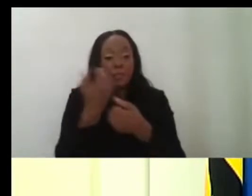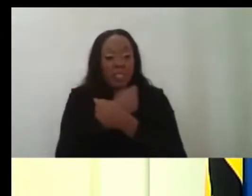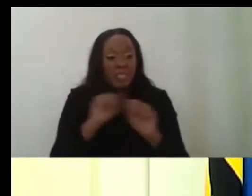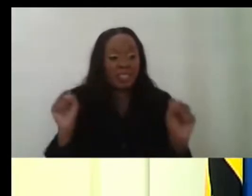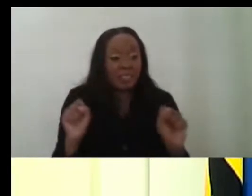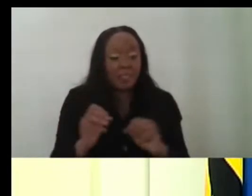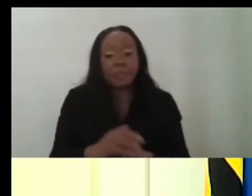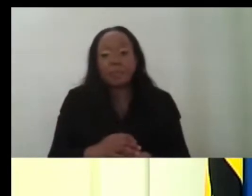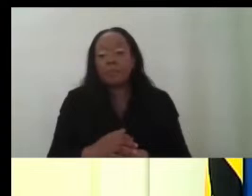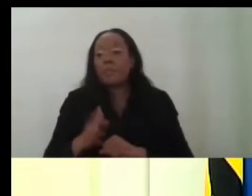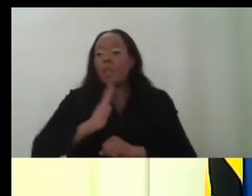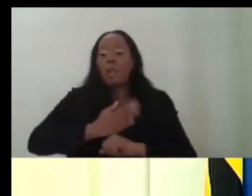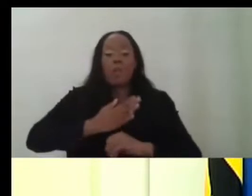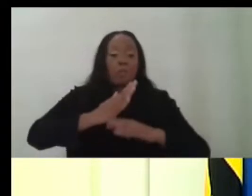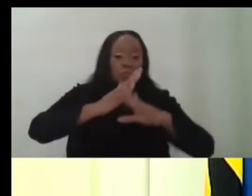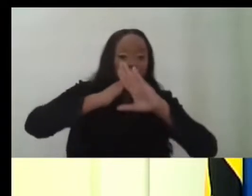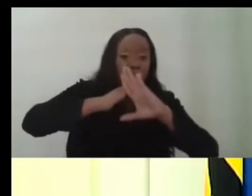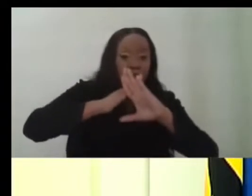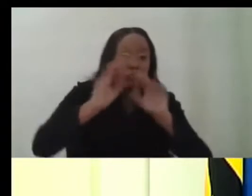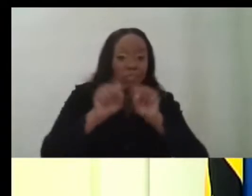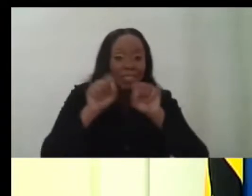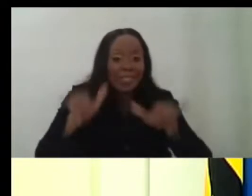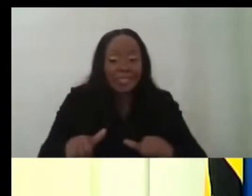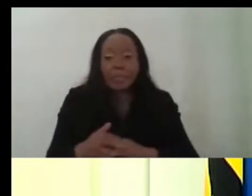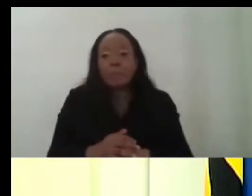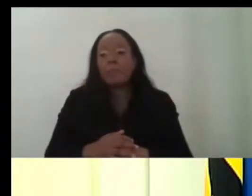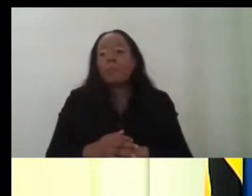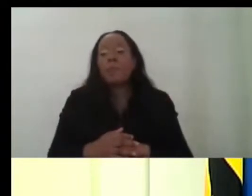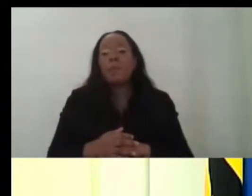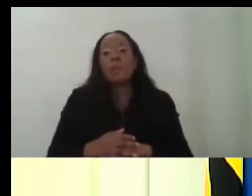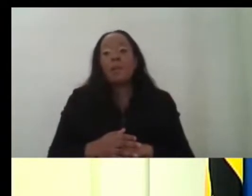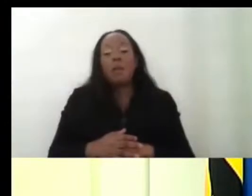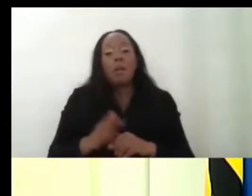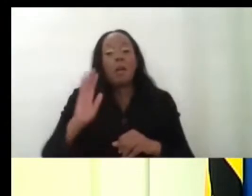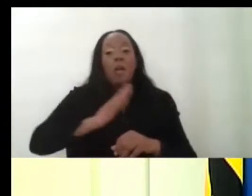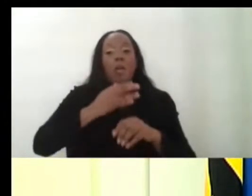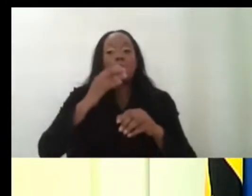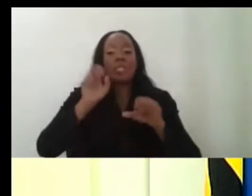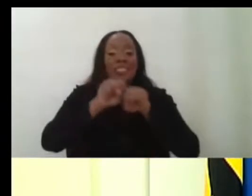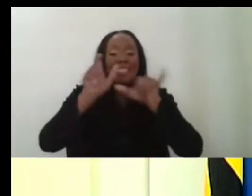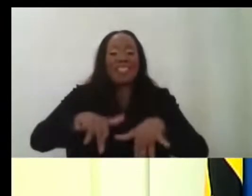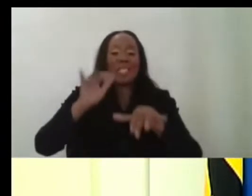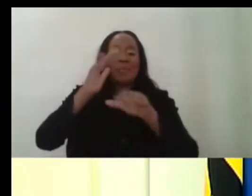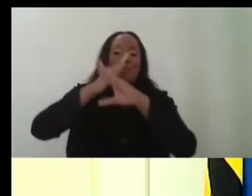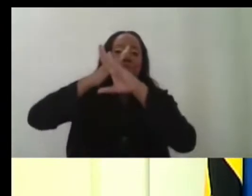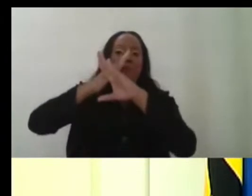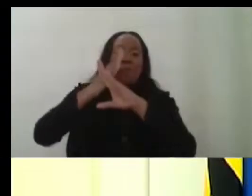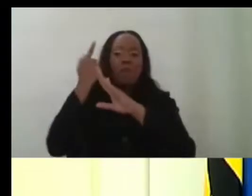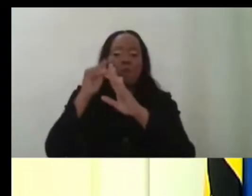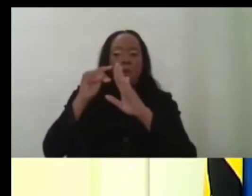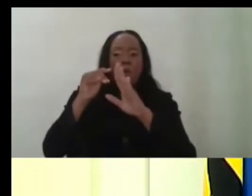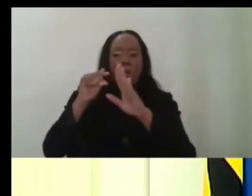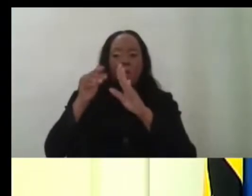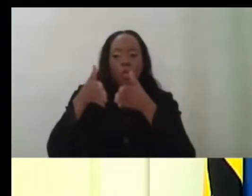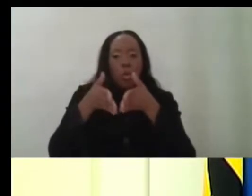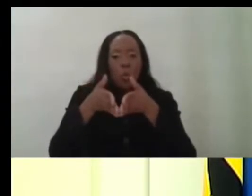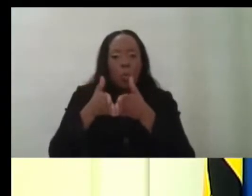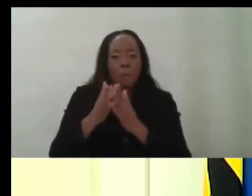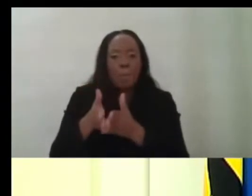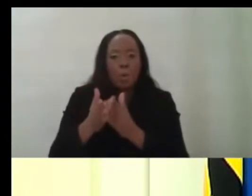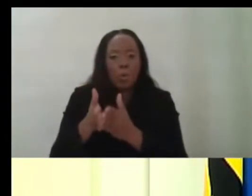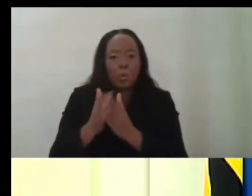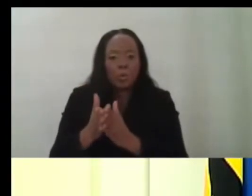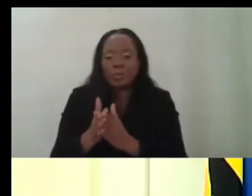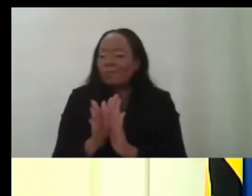coastal defense system and provide safe harbor to our fishing fleet against the surge against the storm surge that those had to be